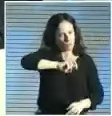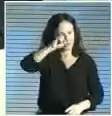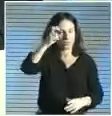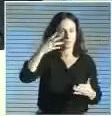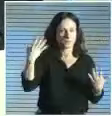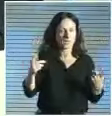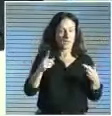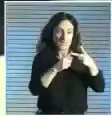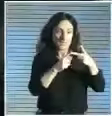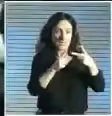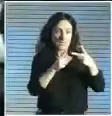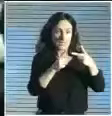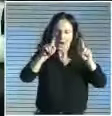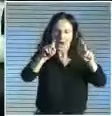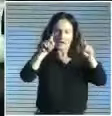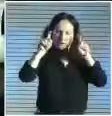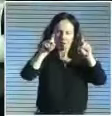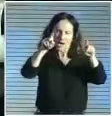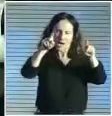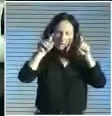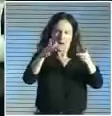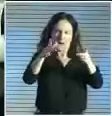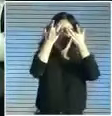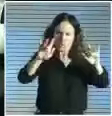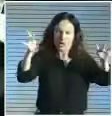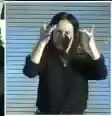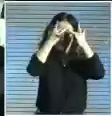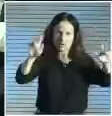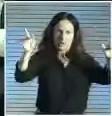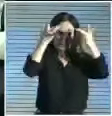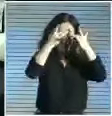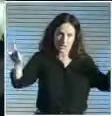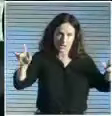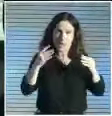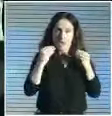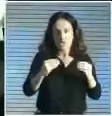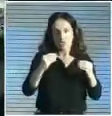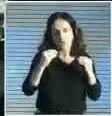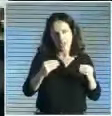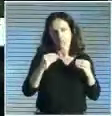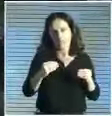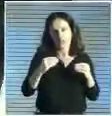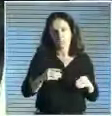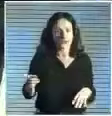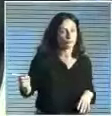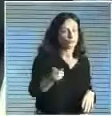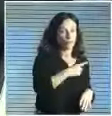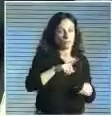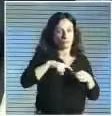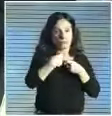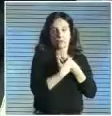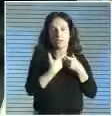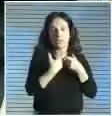educate very well to all the stakeholders in the industry, the big one, the governments, and